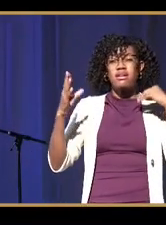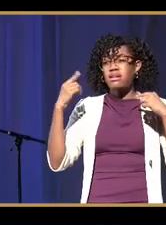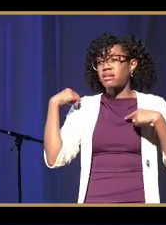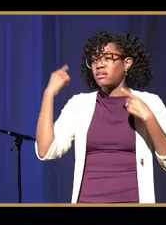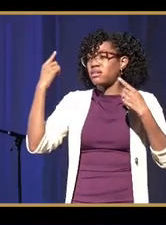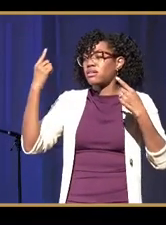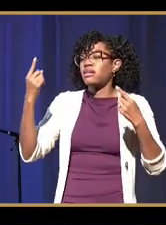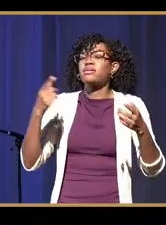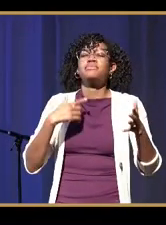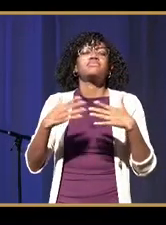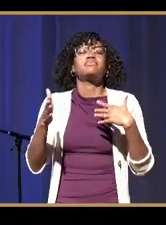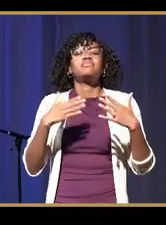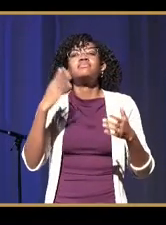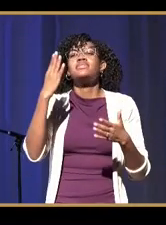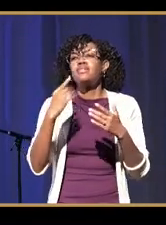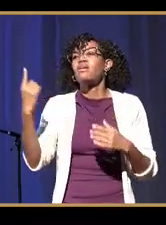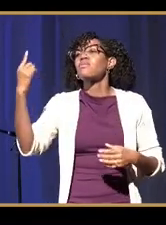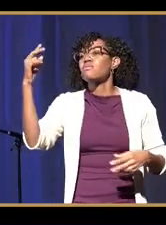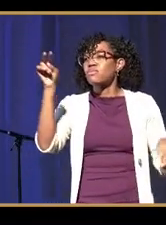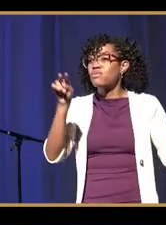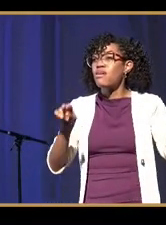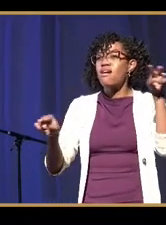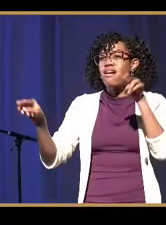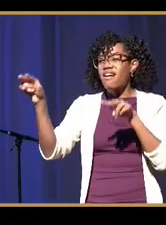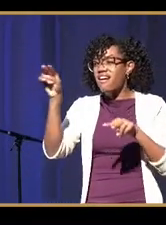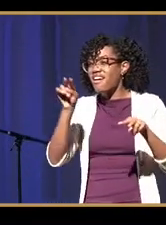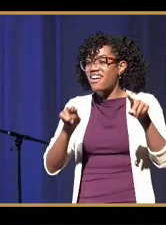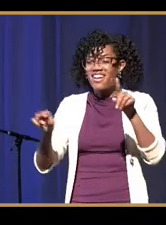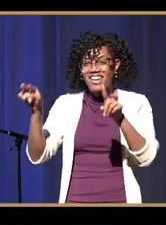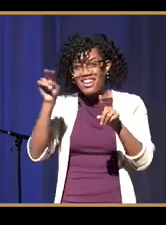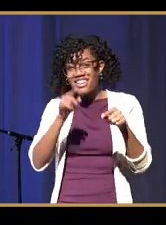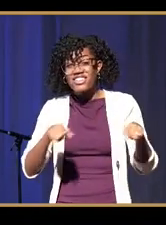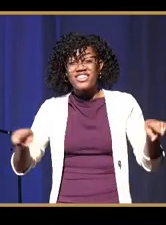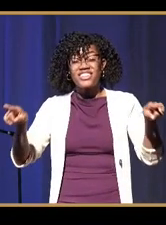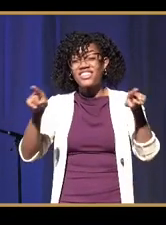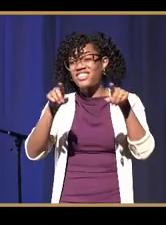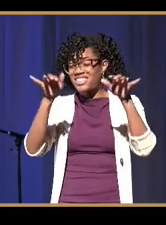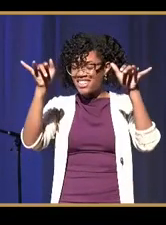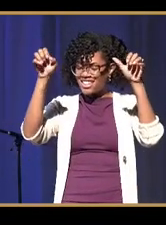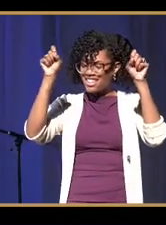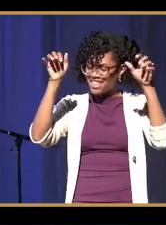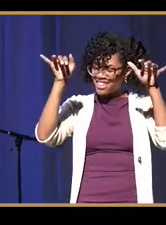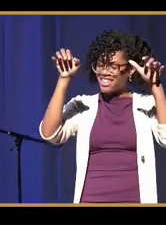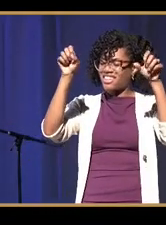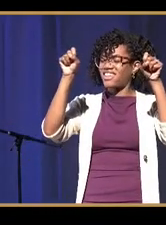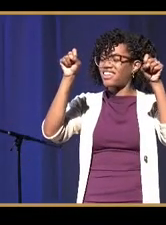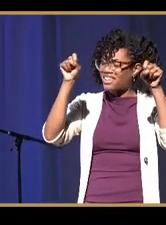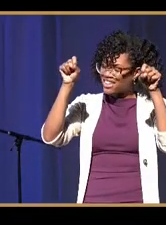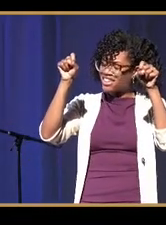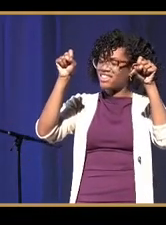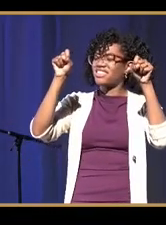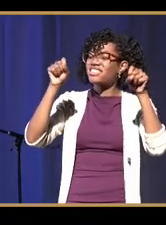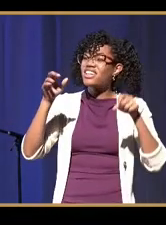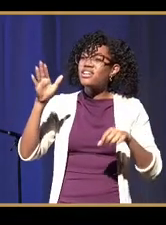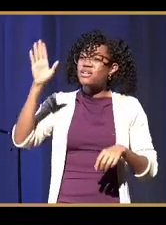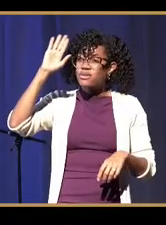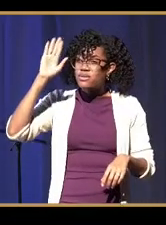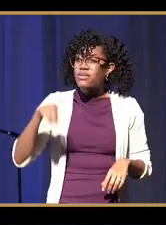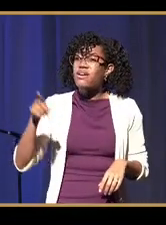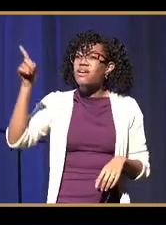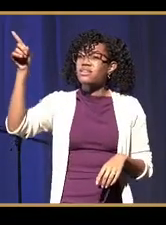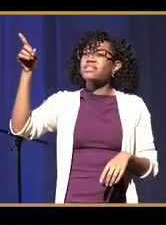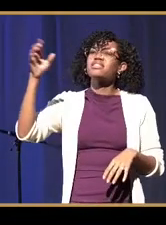Just know somebody's watching over you, yeah. You can always take